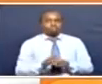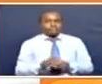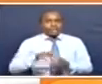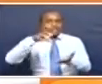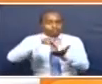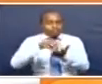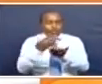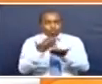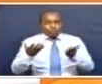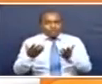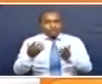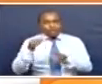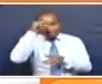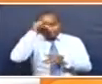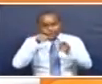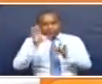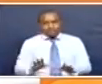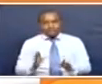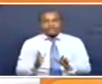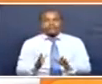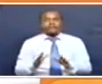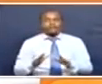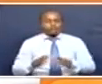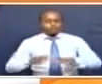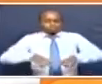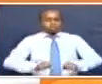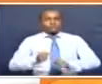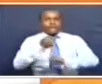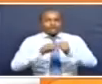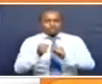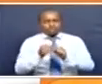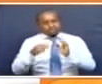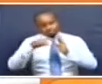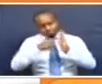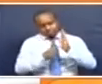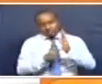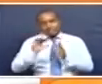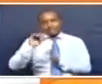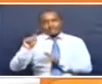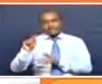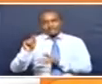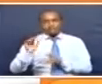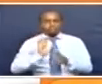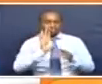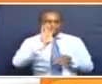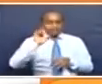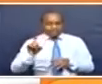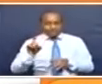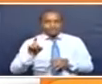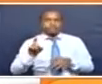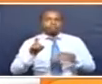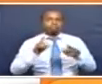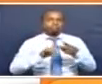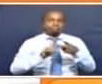governor can take unilateral decisions are clearly stipulated in the County Governments Act. That is his executives, the governor can terminate the